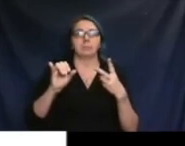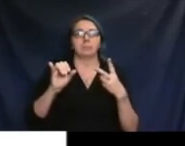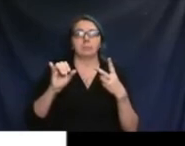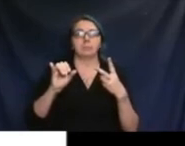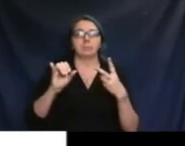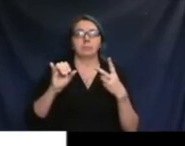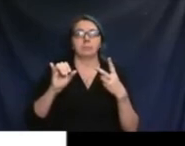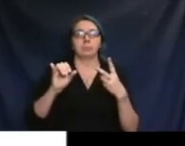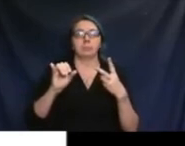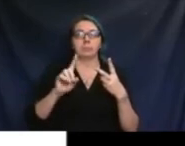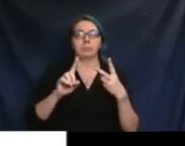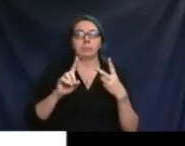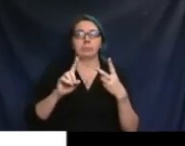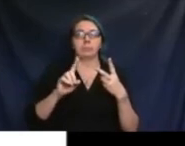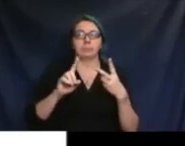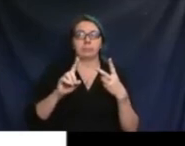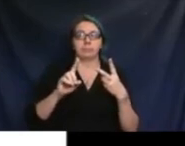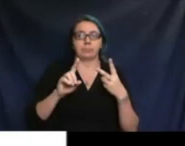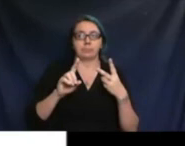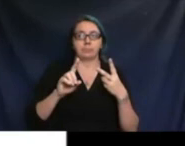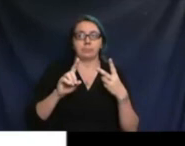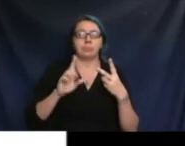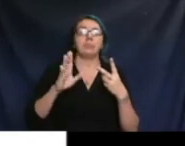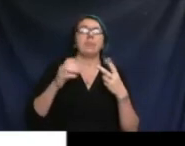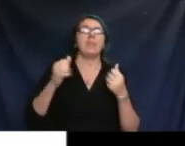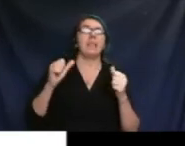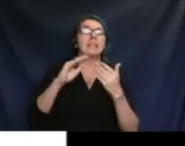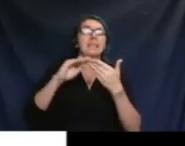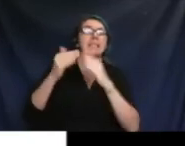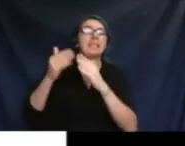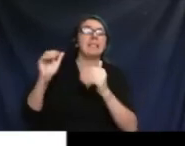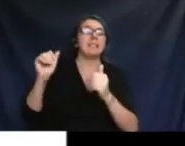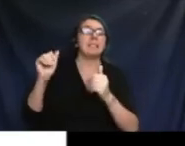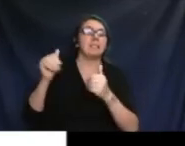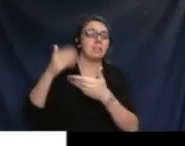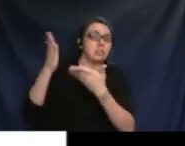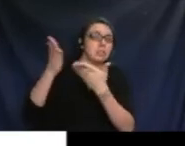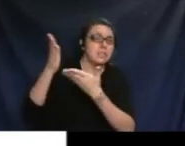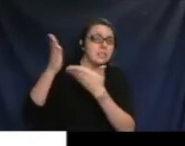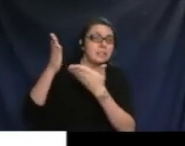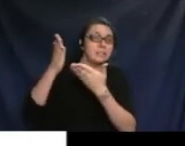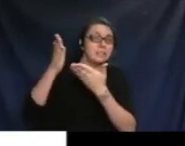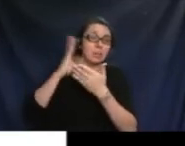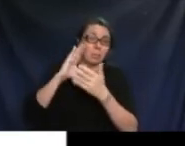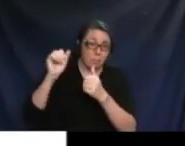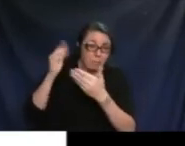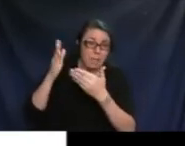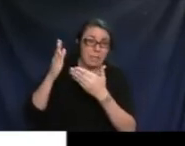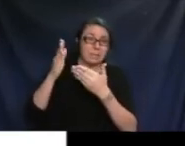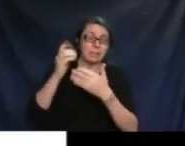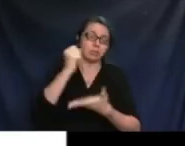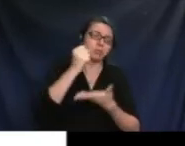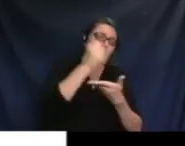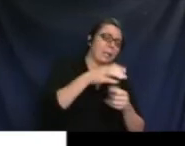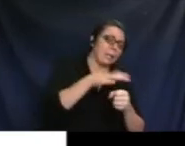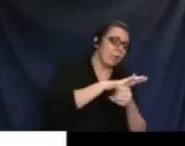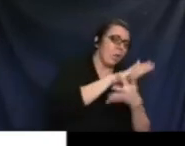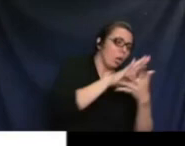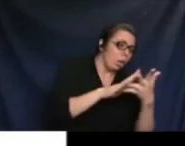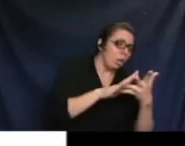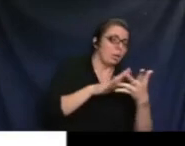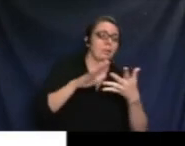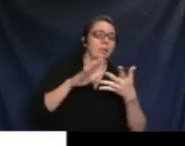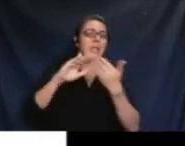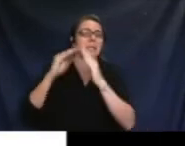the city services provided outside of the grant envelope? Sorry, I'm not understanding what's happening here. Is access